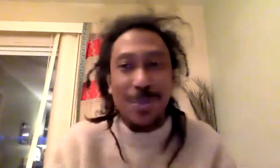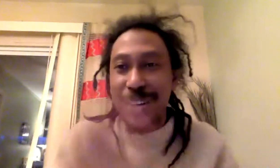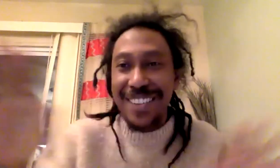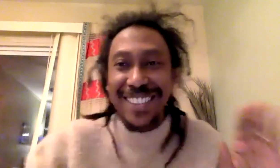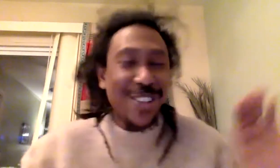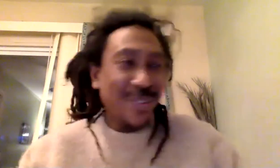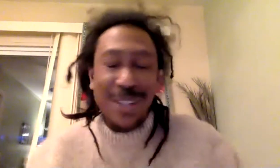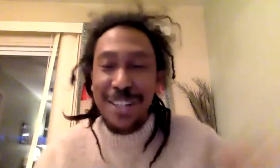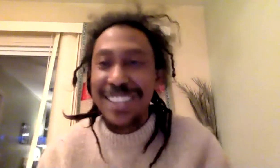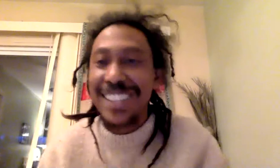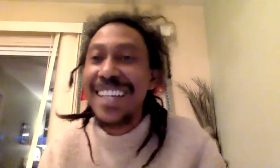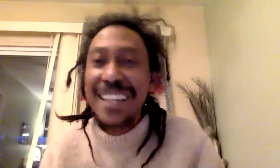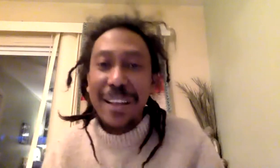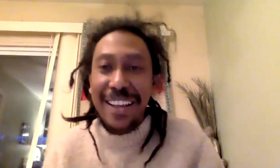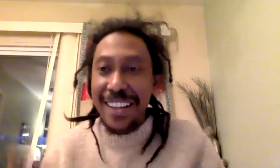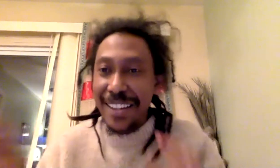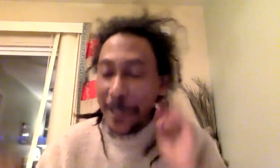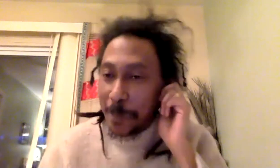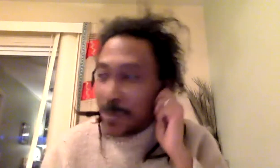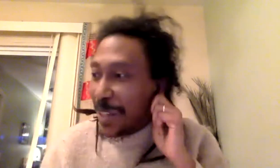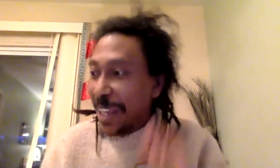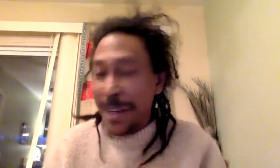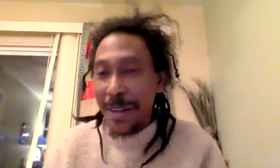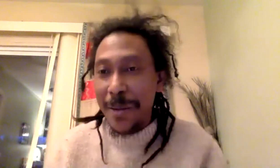around Burlington, Vermont,